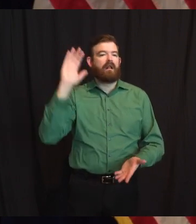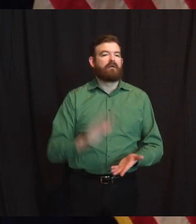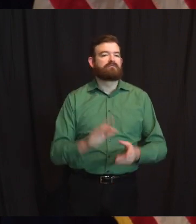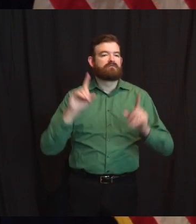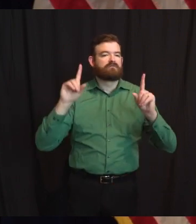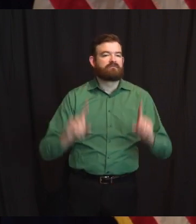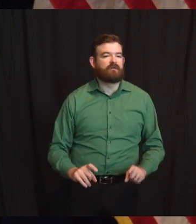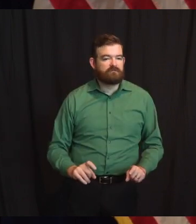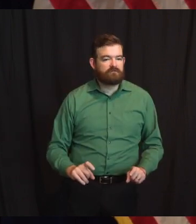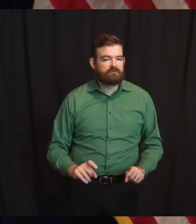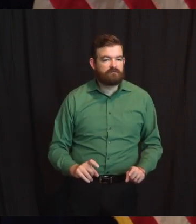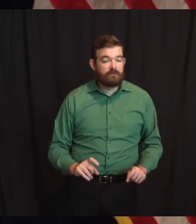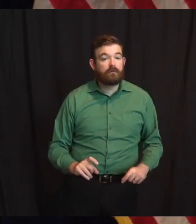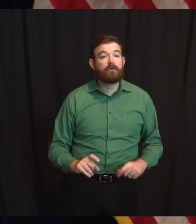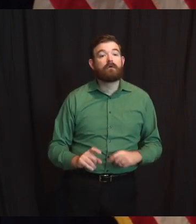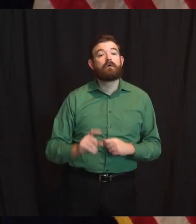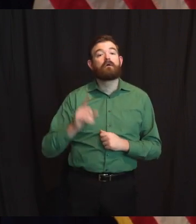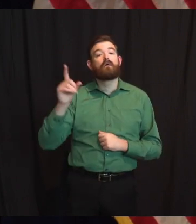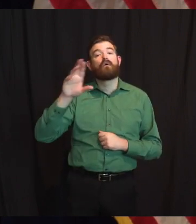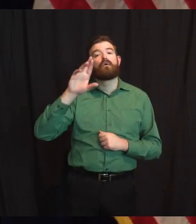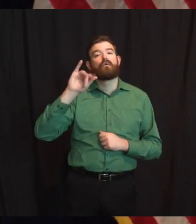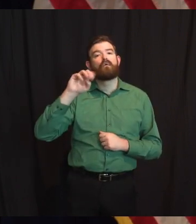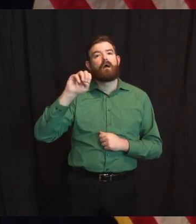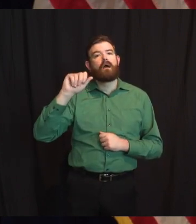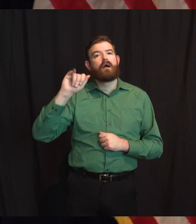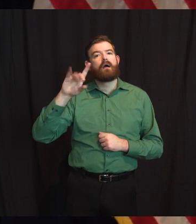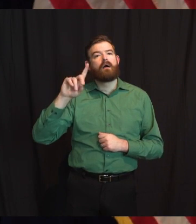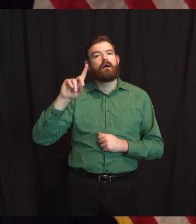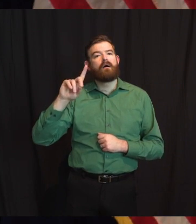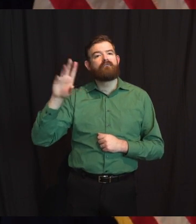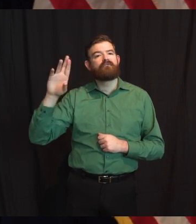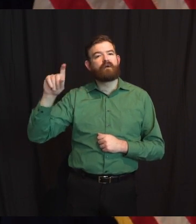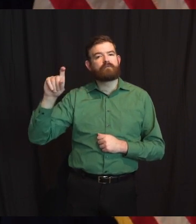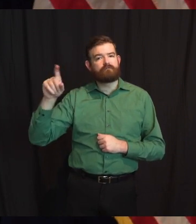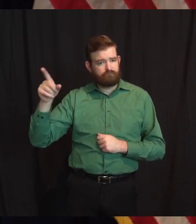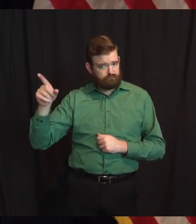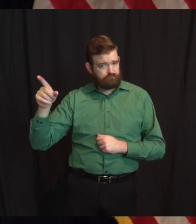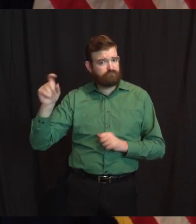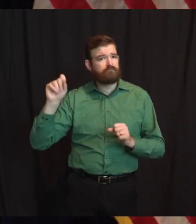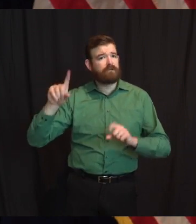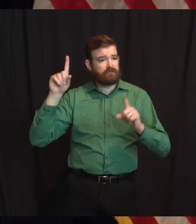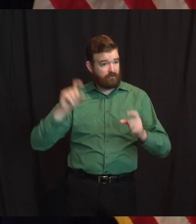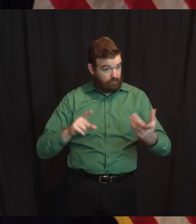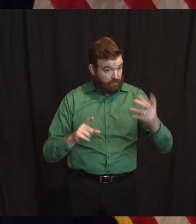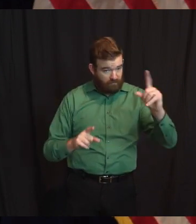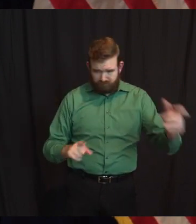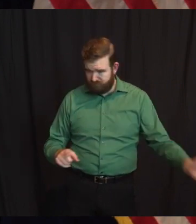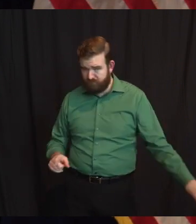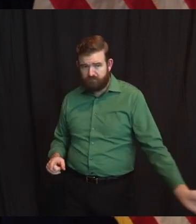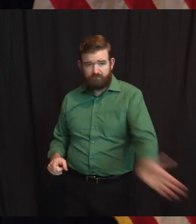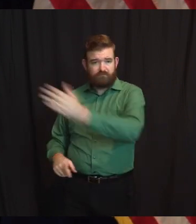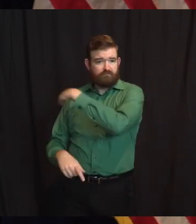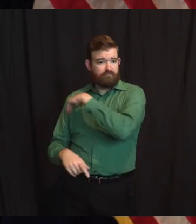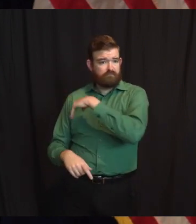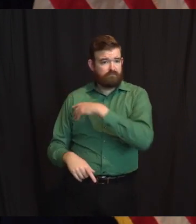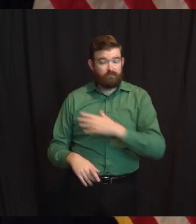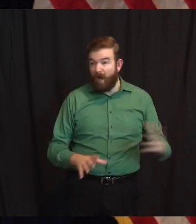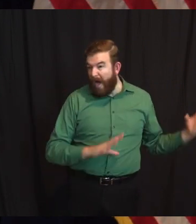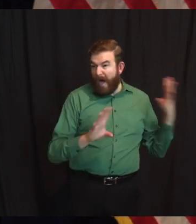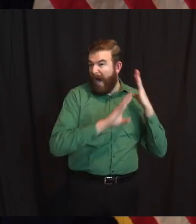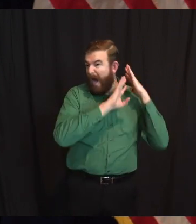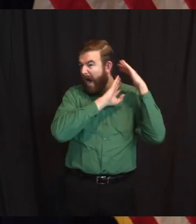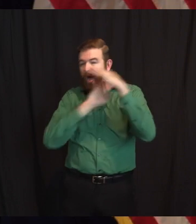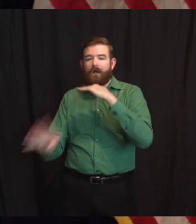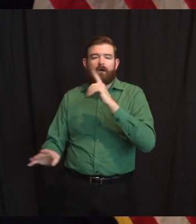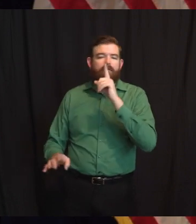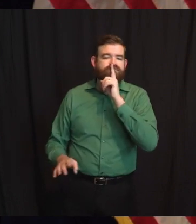from my house, which has capacity right now. If you want to go get a test, I don't want to send the whole state there, but that's a reality. The